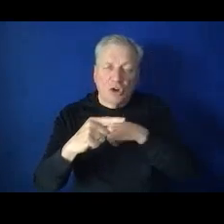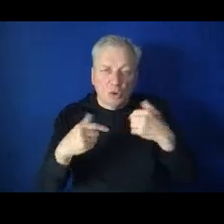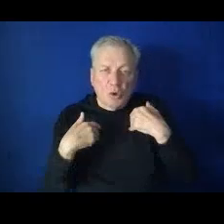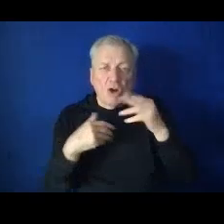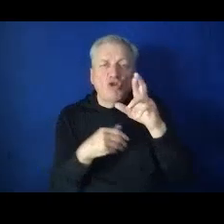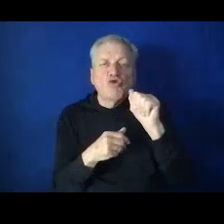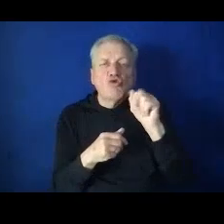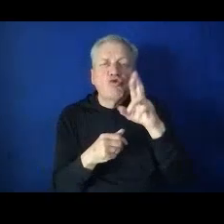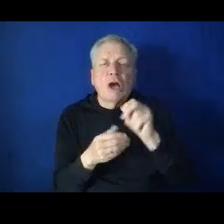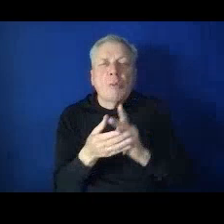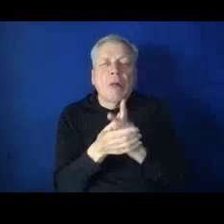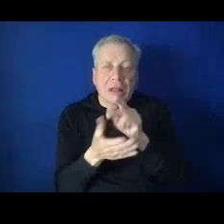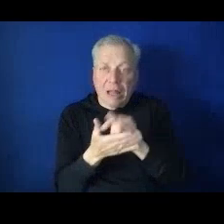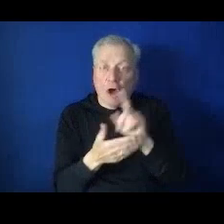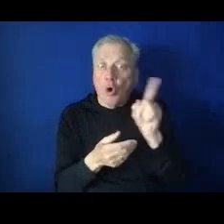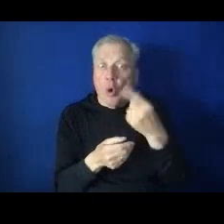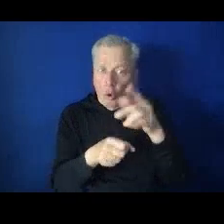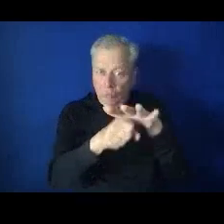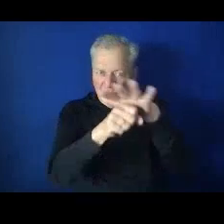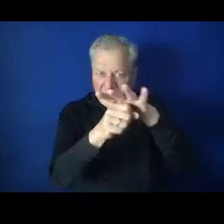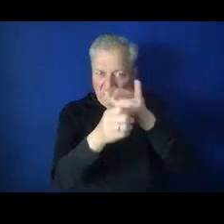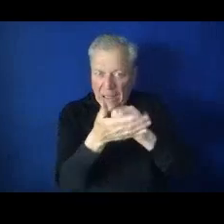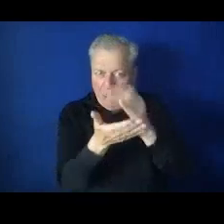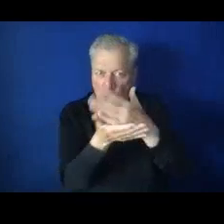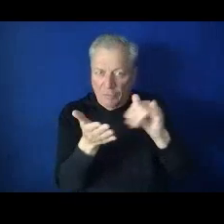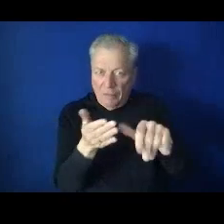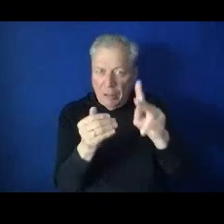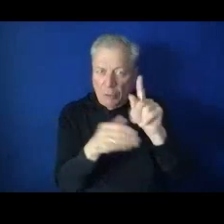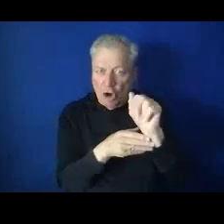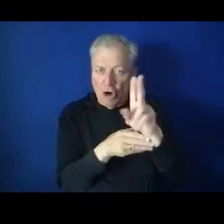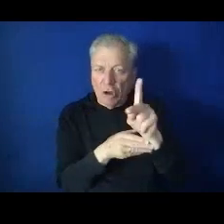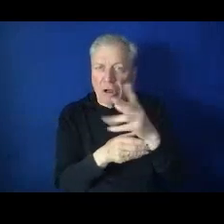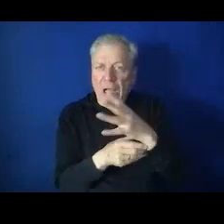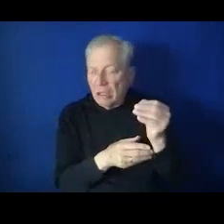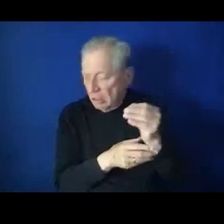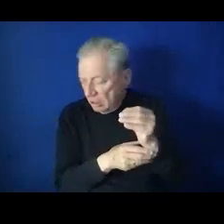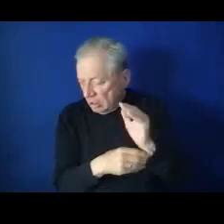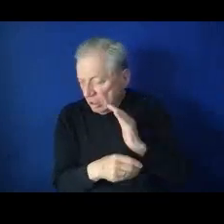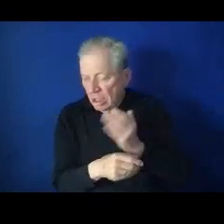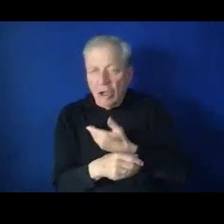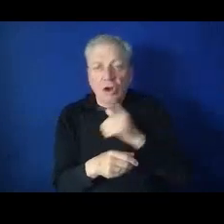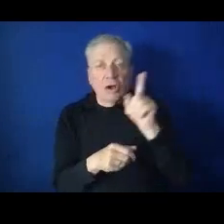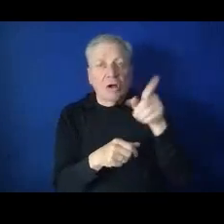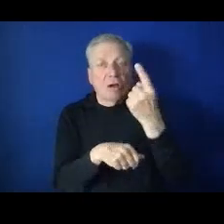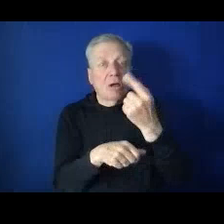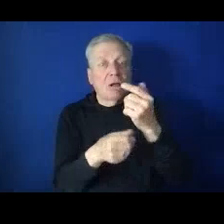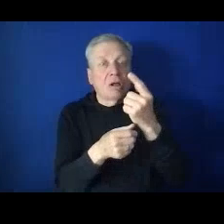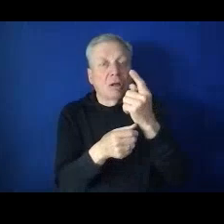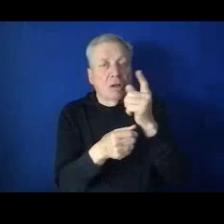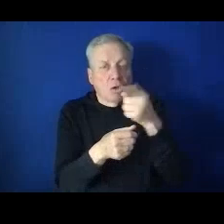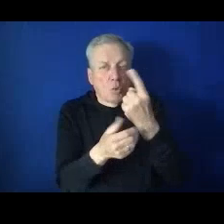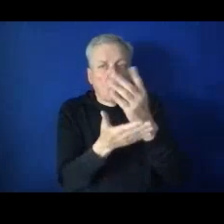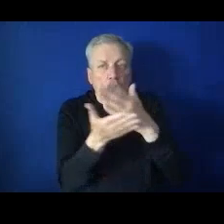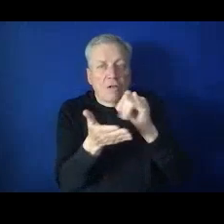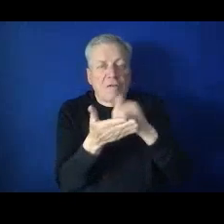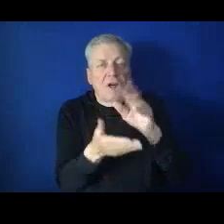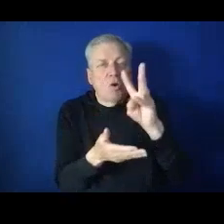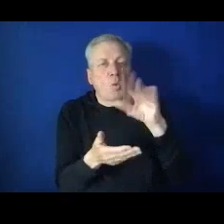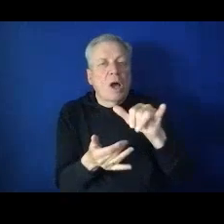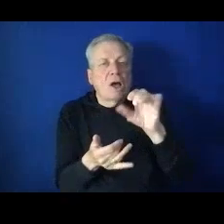that are only found in that part of the park and are only found in that part of Wyoming.